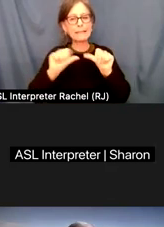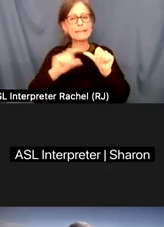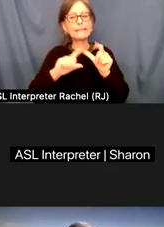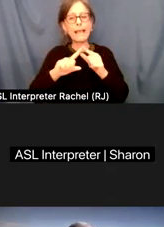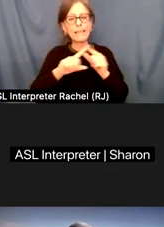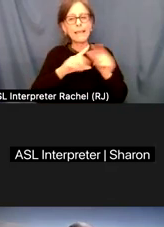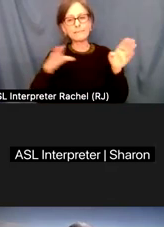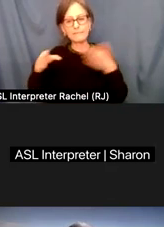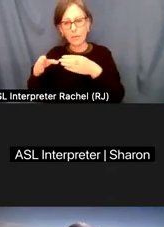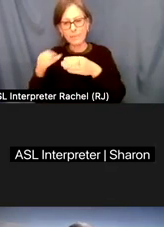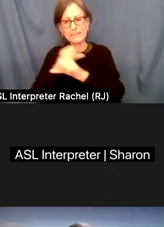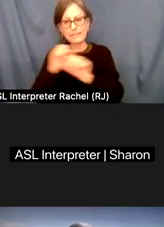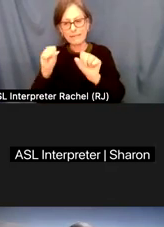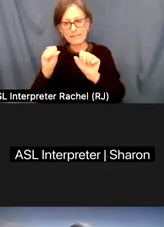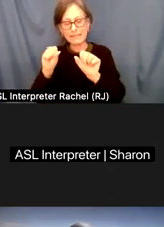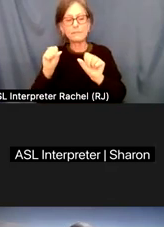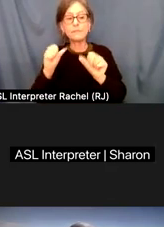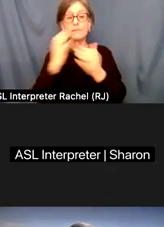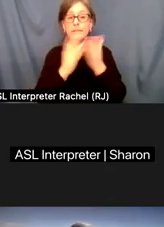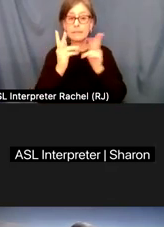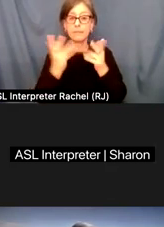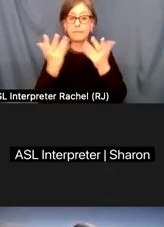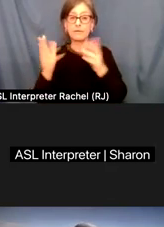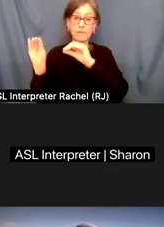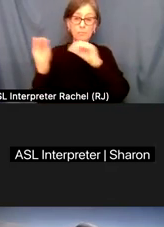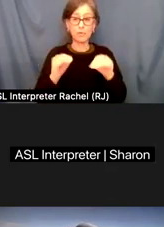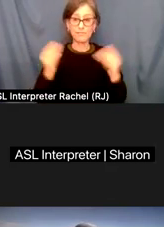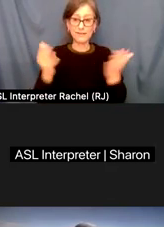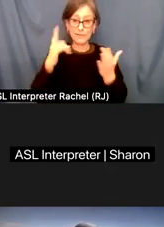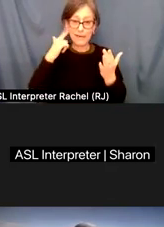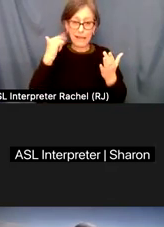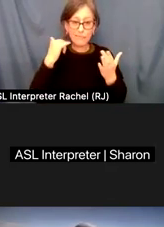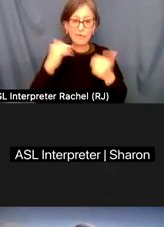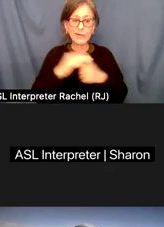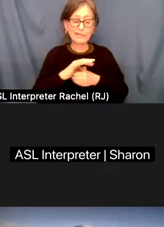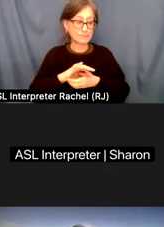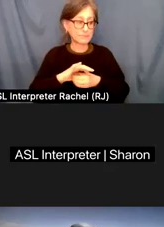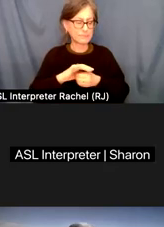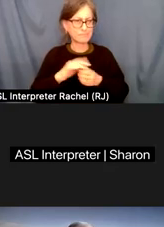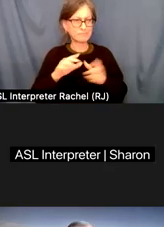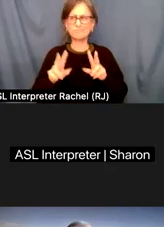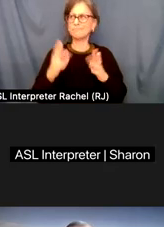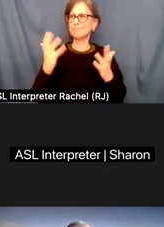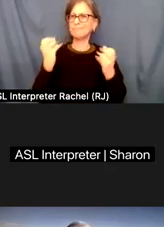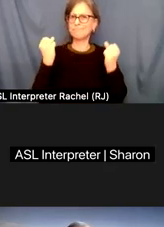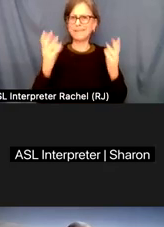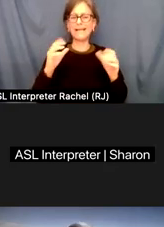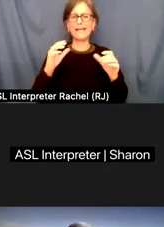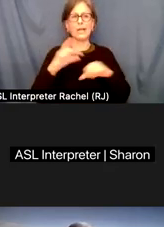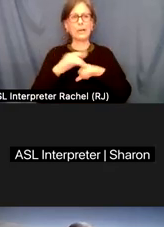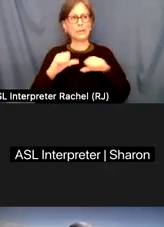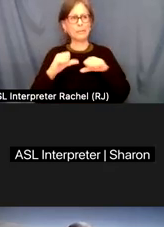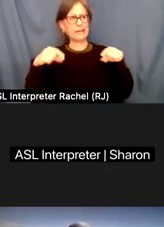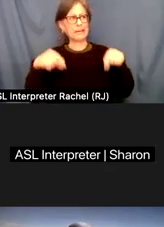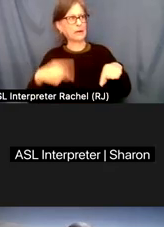safety. And some people have moved to California. They're wondering, why are there so many earthquakes? So, of